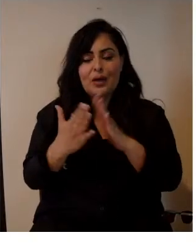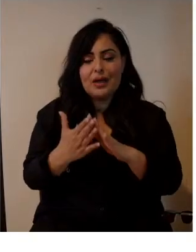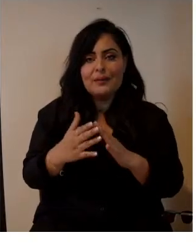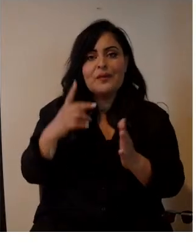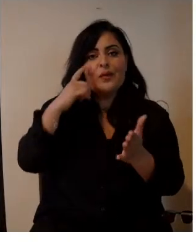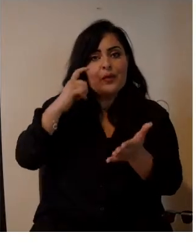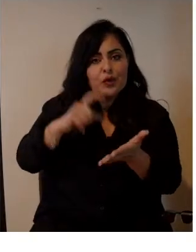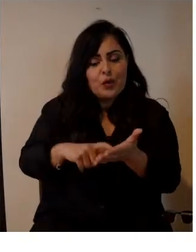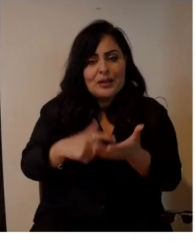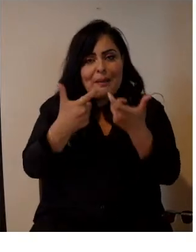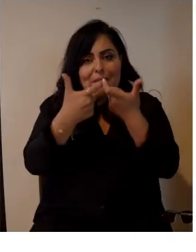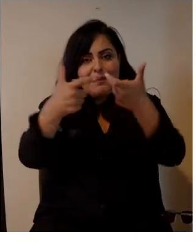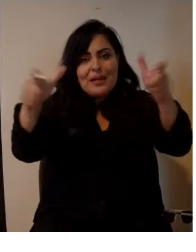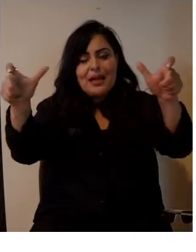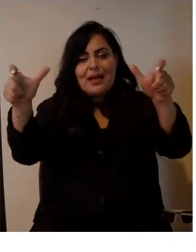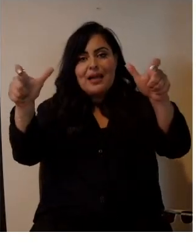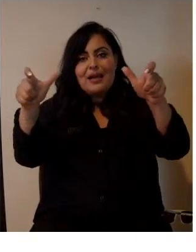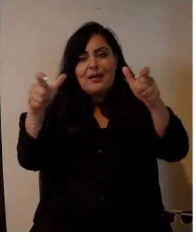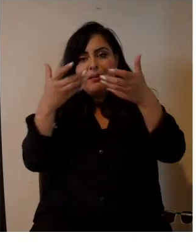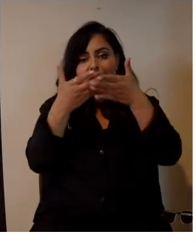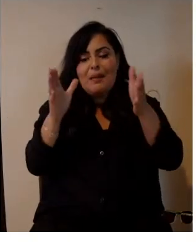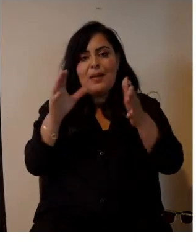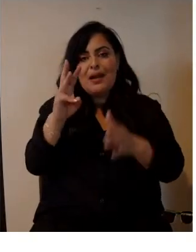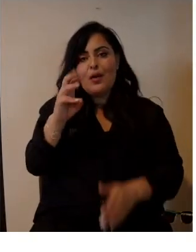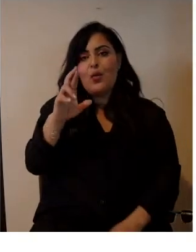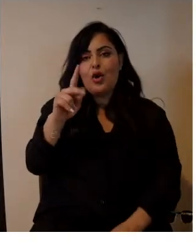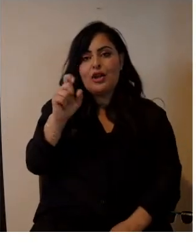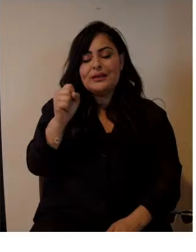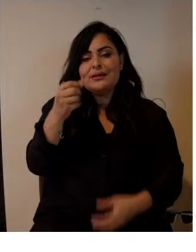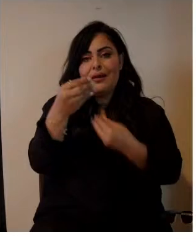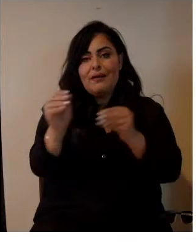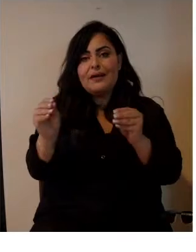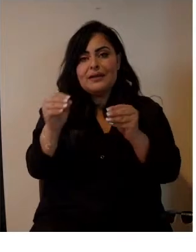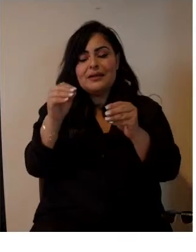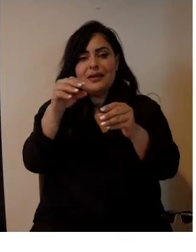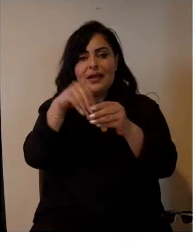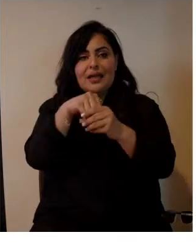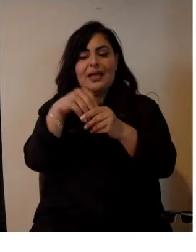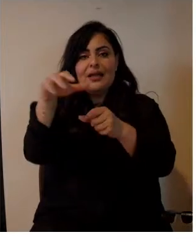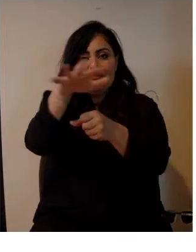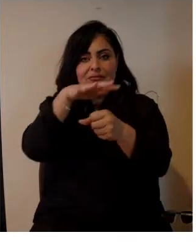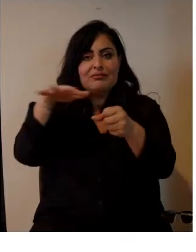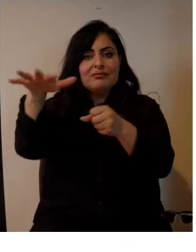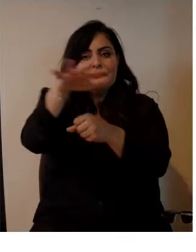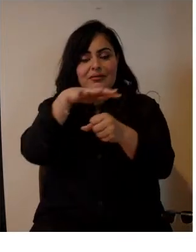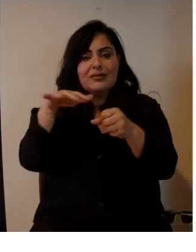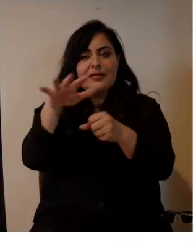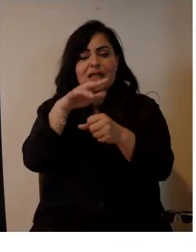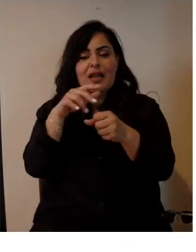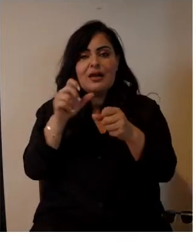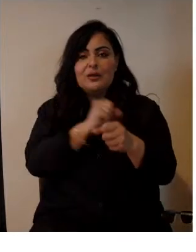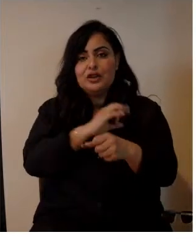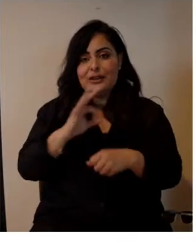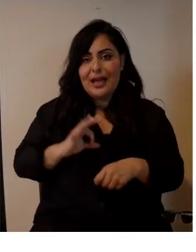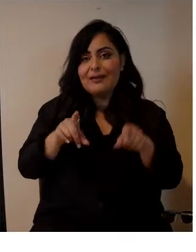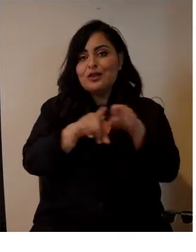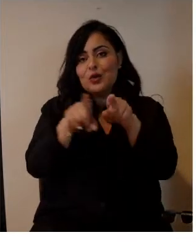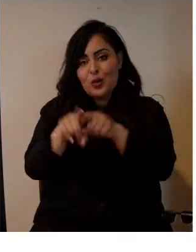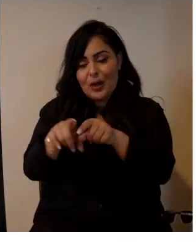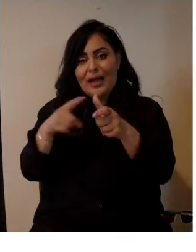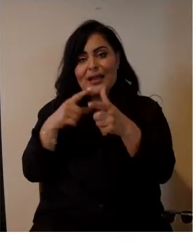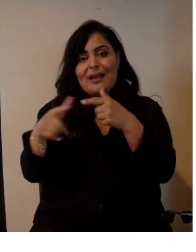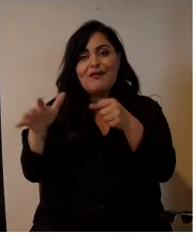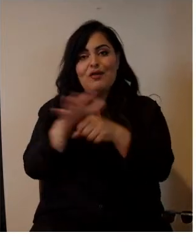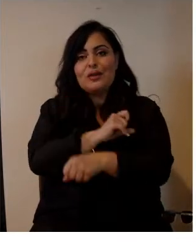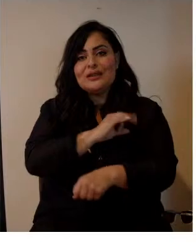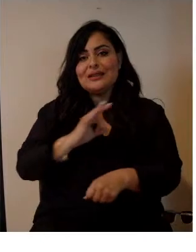see a big Public Works presence throughout the Altadena community beginning this weekend and at full force come Monday.